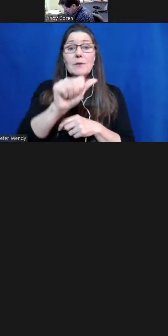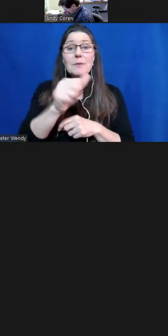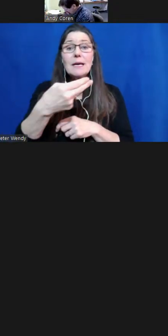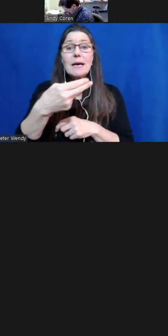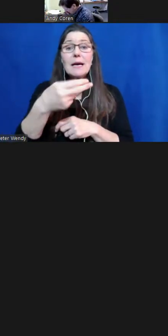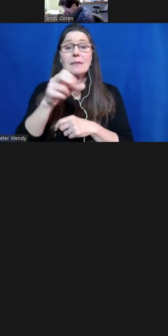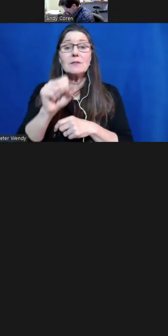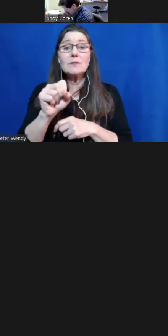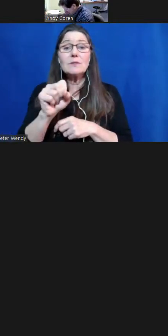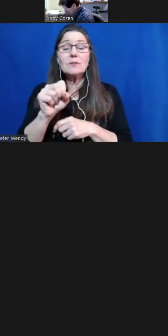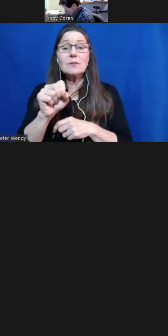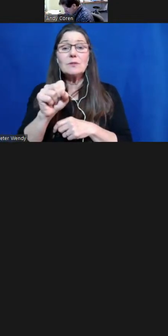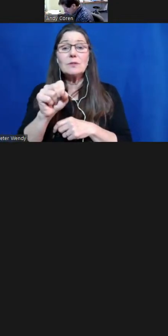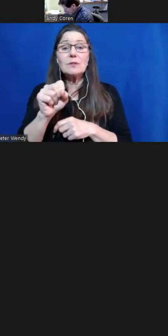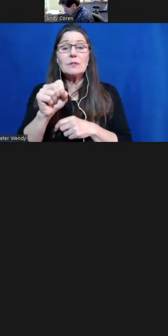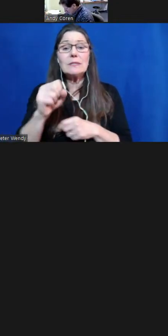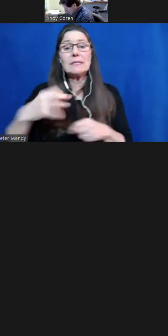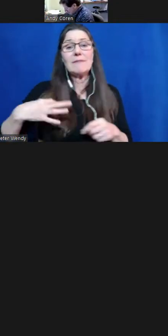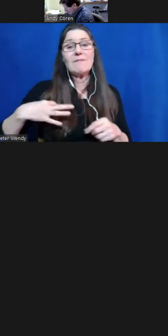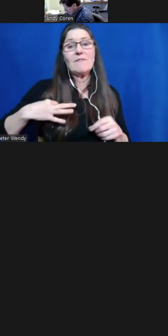is voluntary.